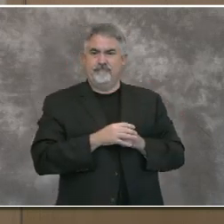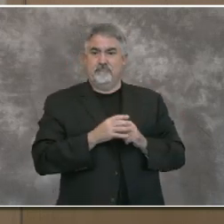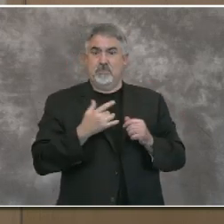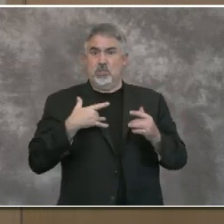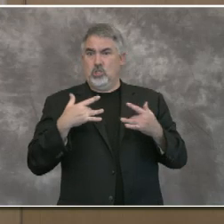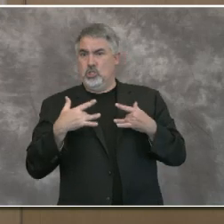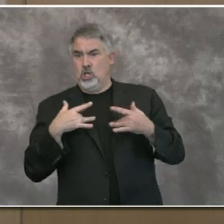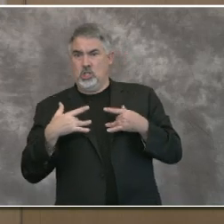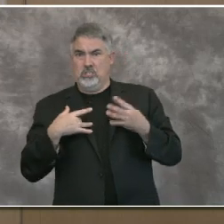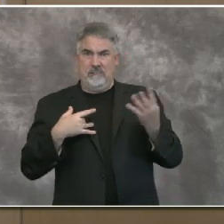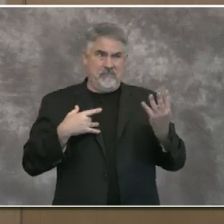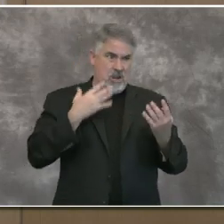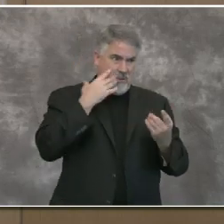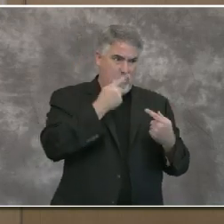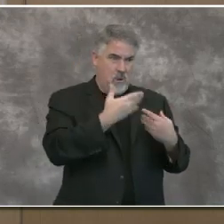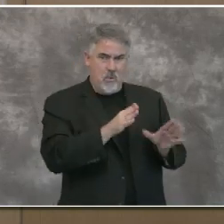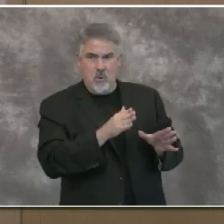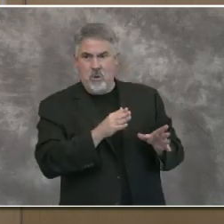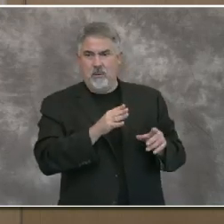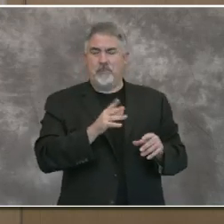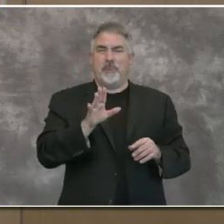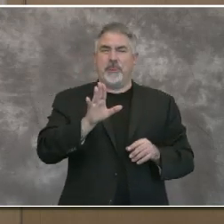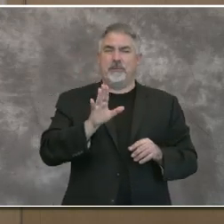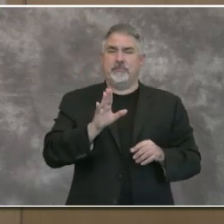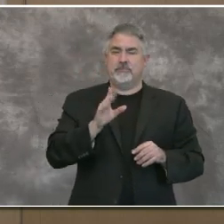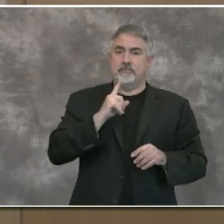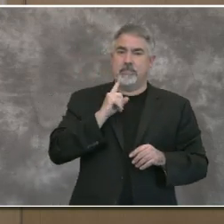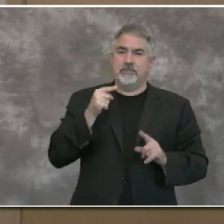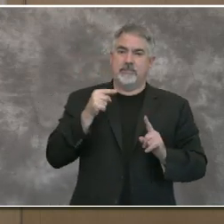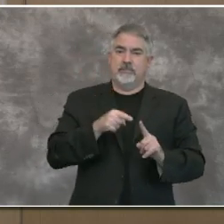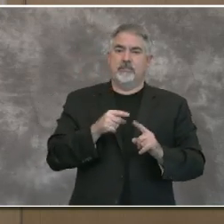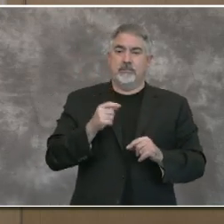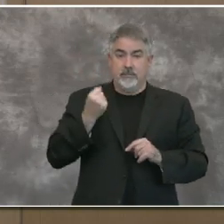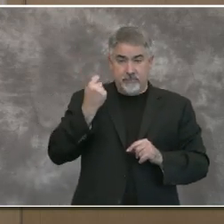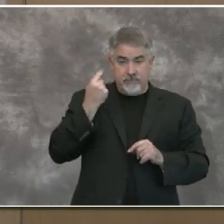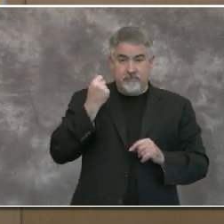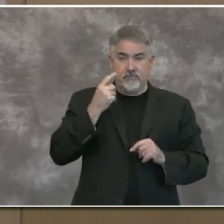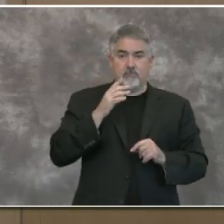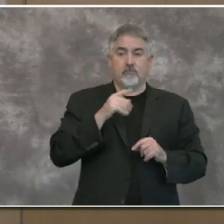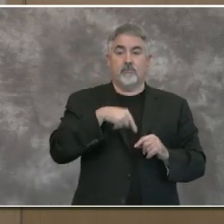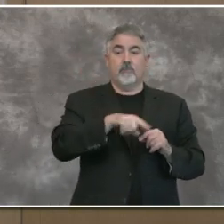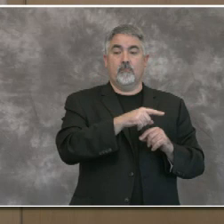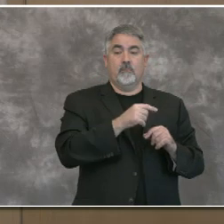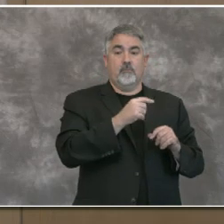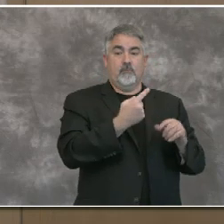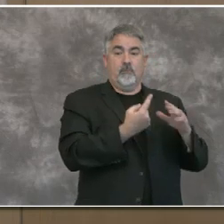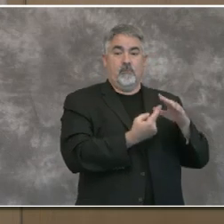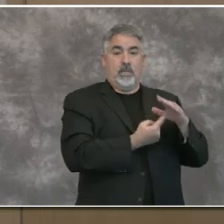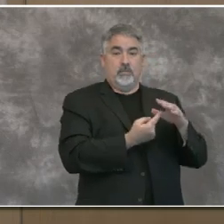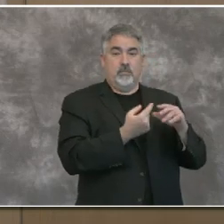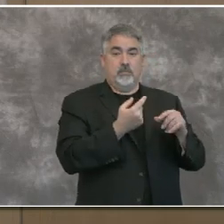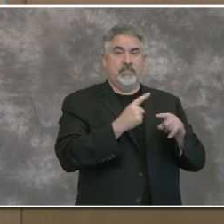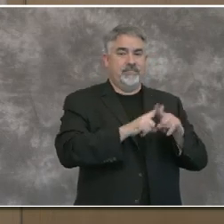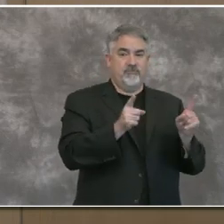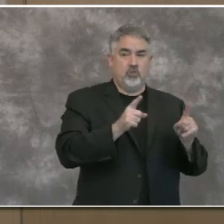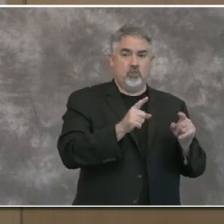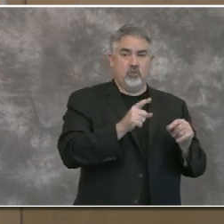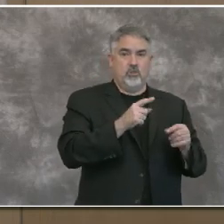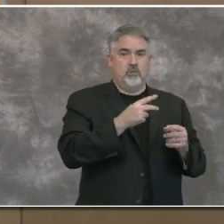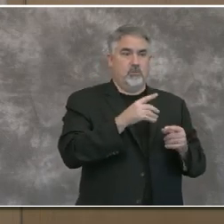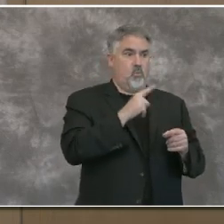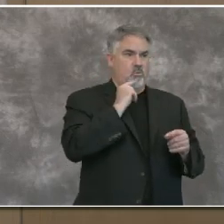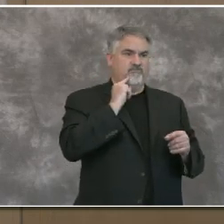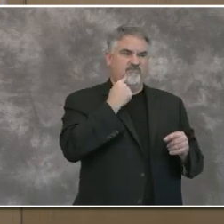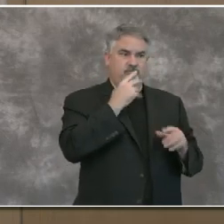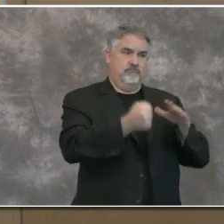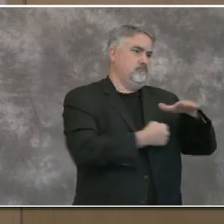but they have to be people that are not in isolation or quarantine. You can't have